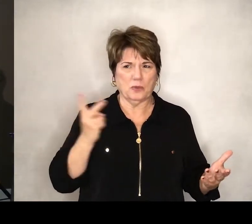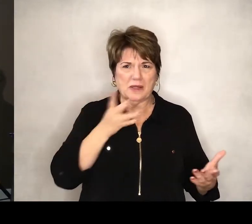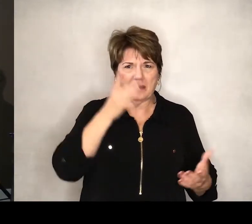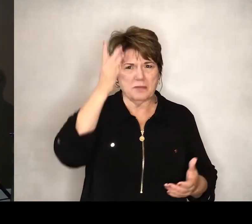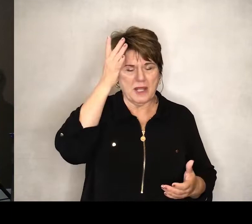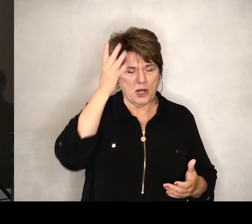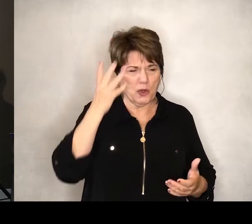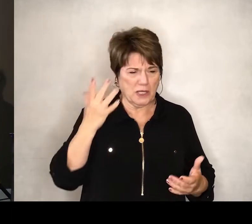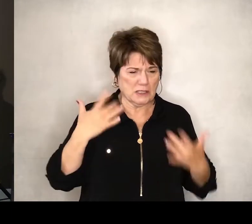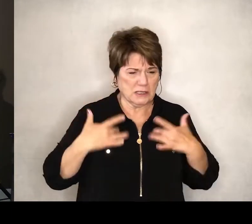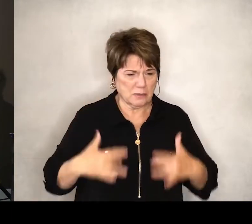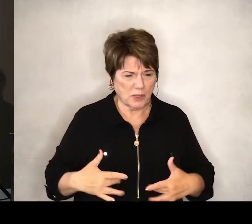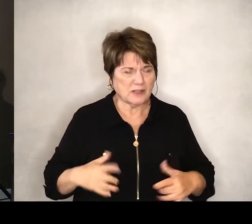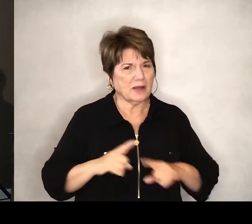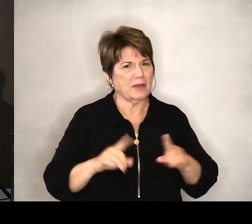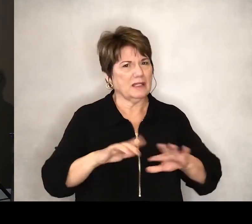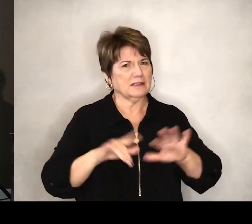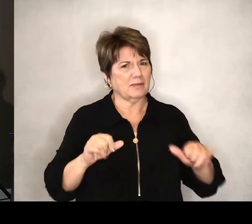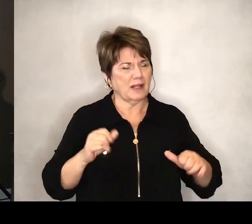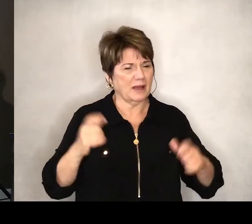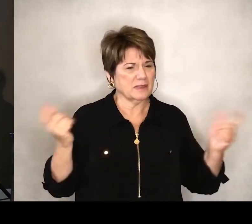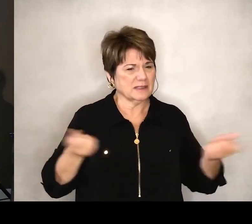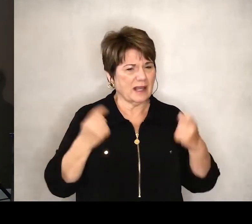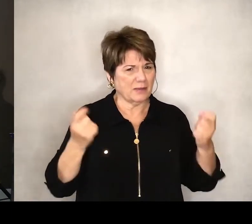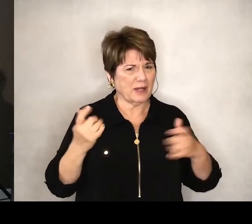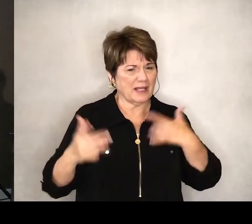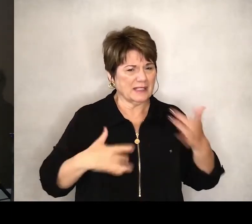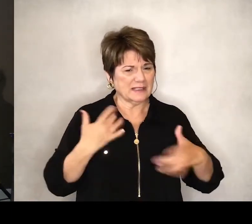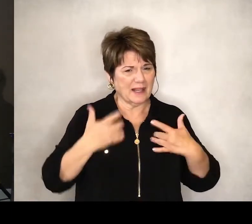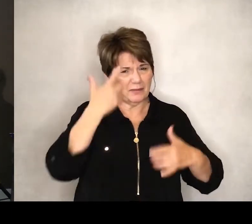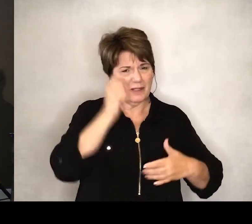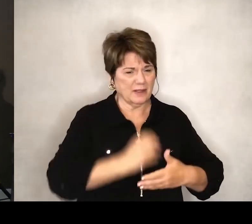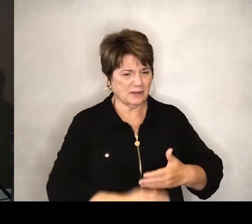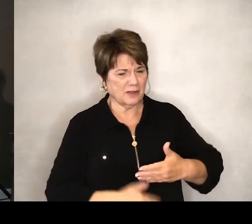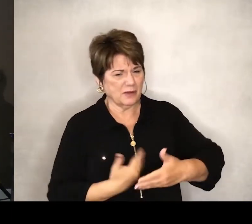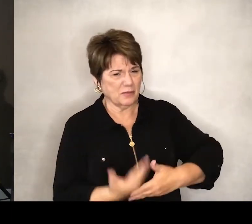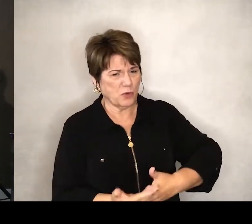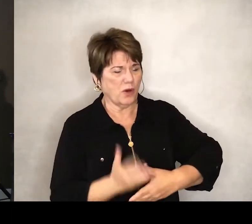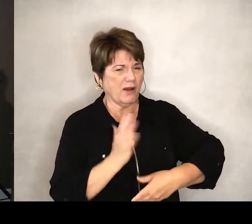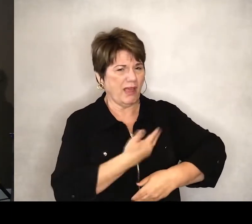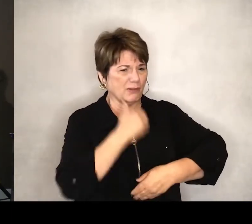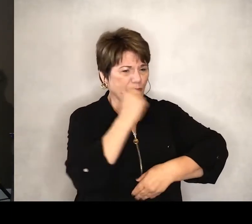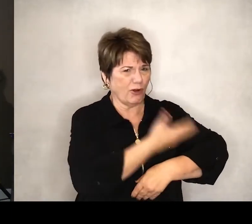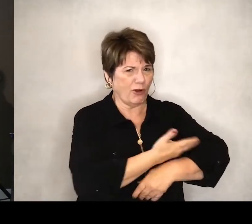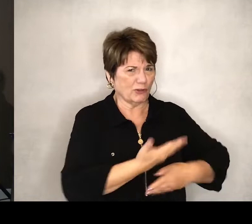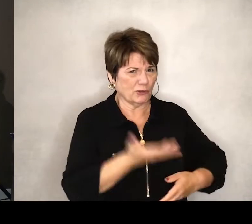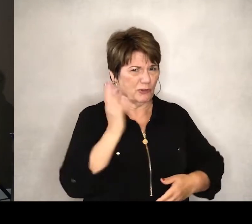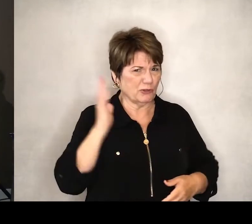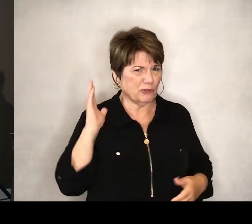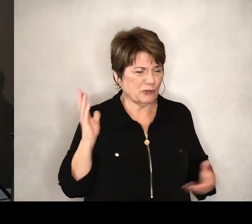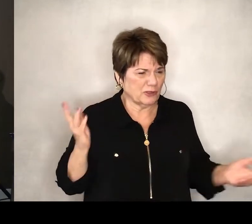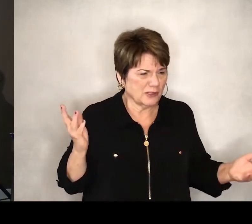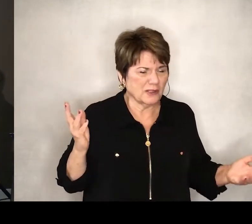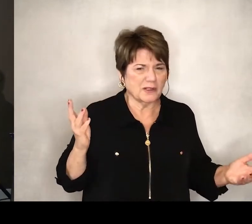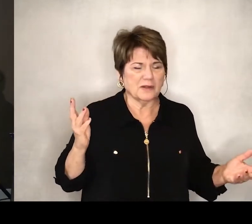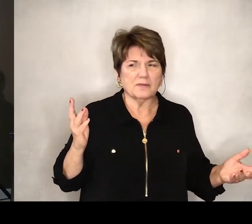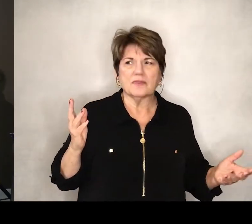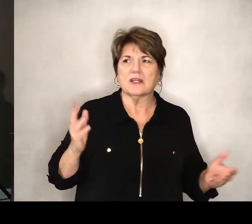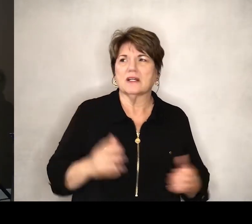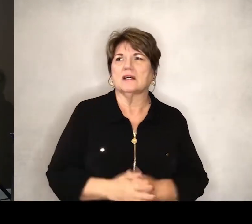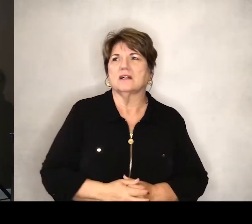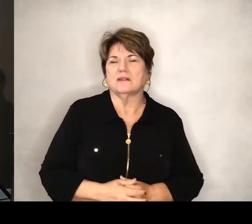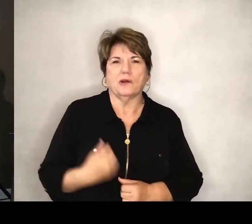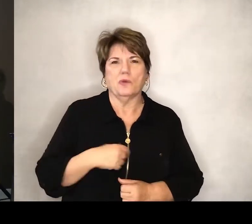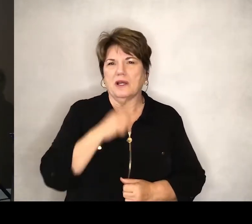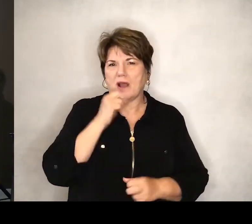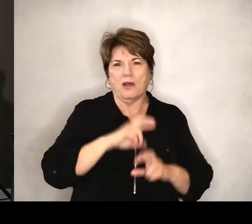It was a depressing and yet joyful kind of time, kind of all at the same time. And those were questions we weren't really equipped